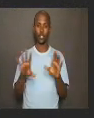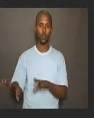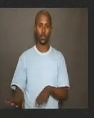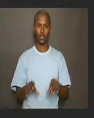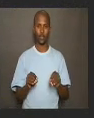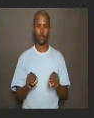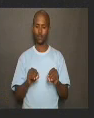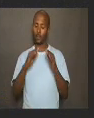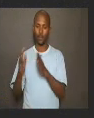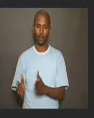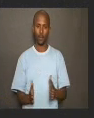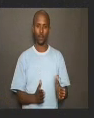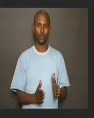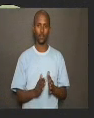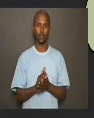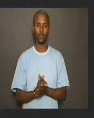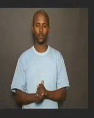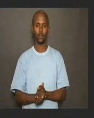Students, let's get ready.